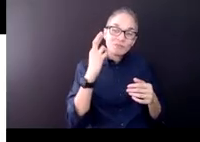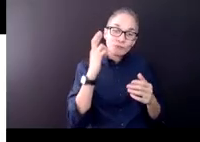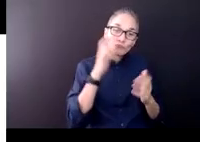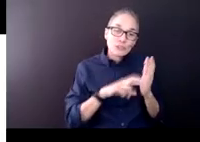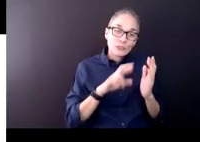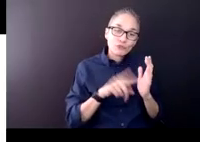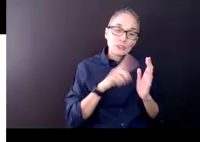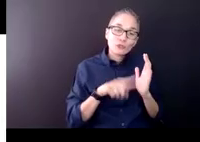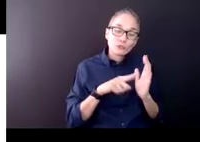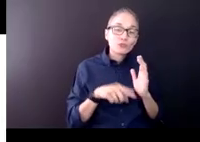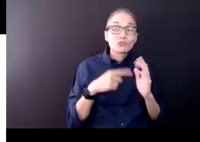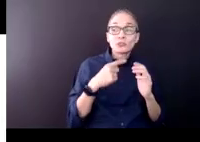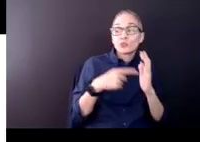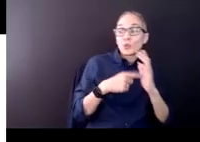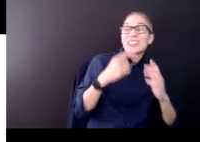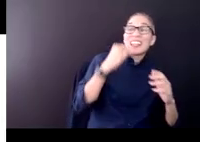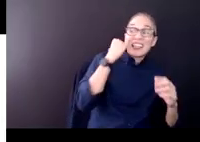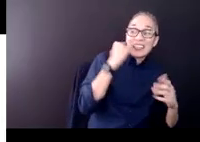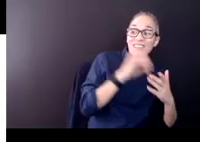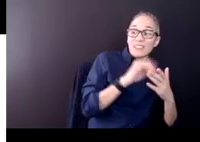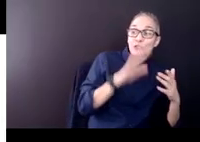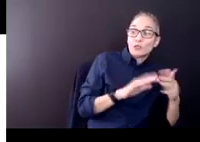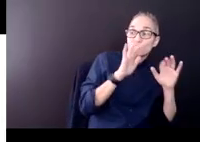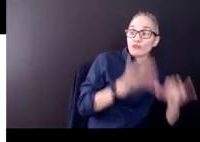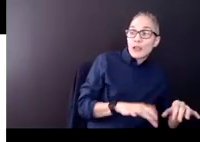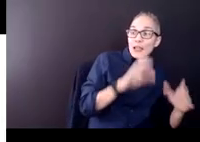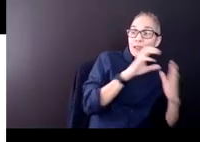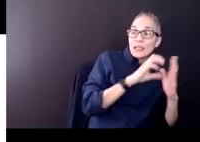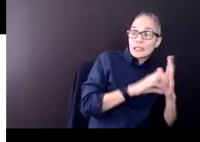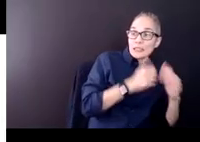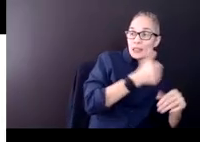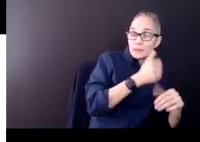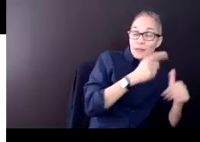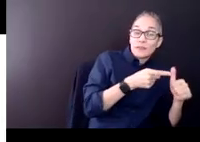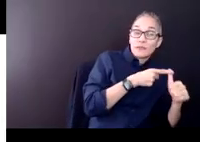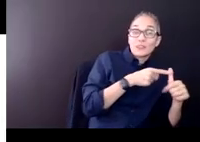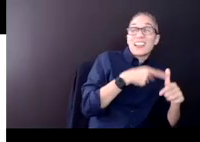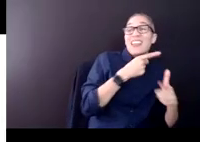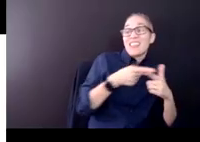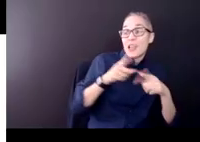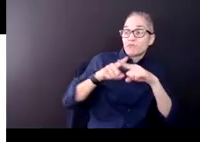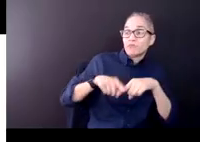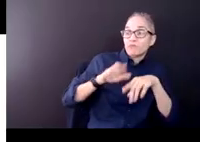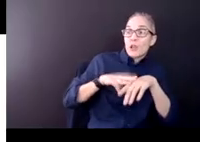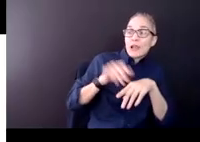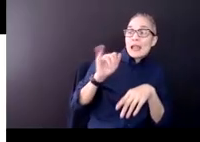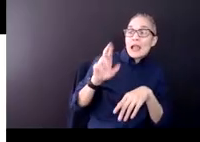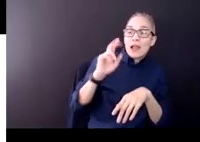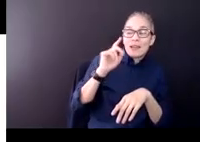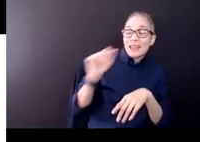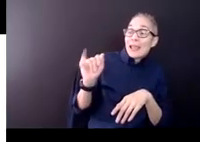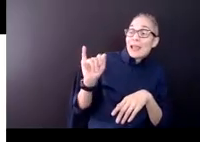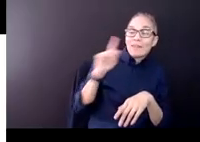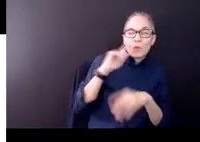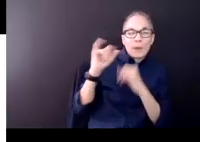that if students write the essay themselves first and then use AI as a thinking partner for the